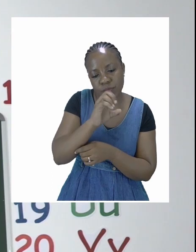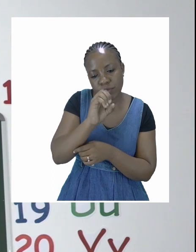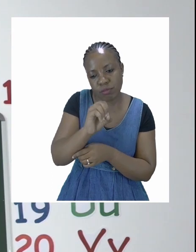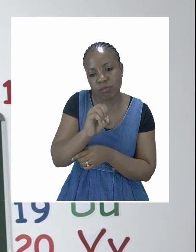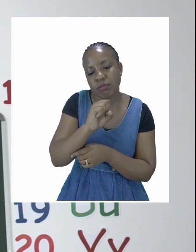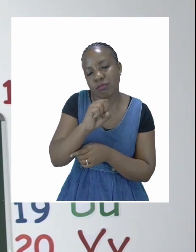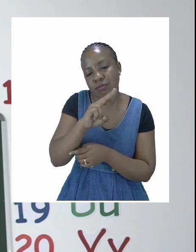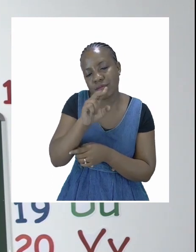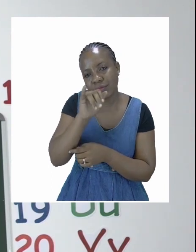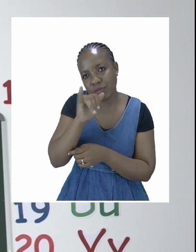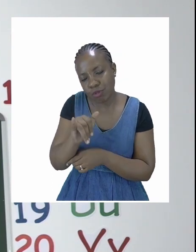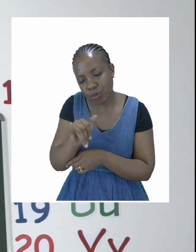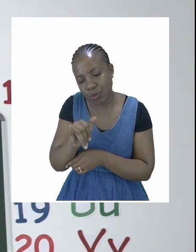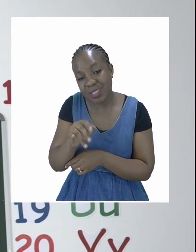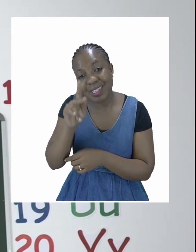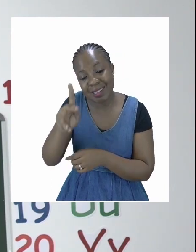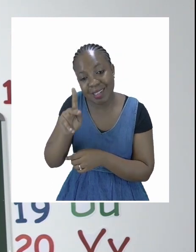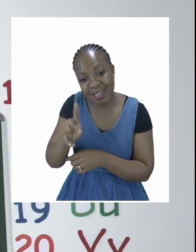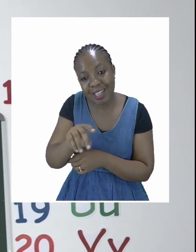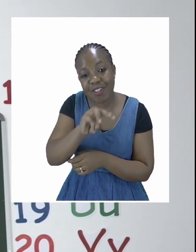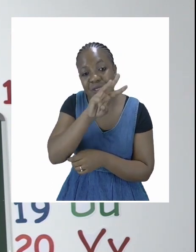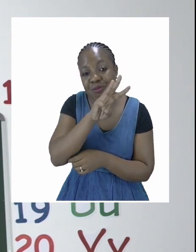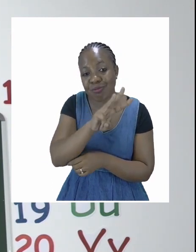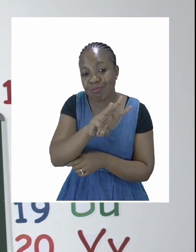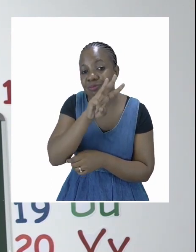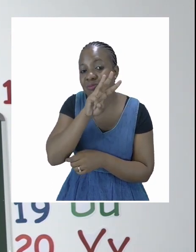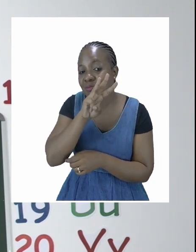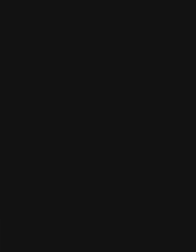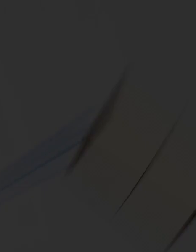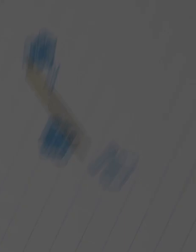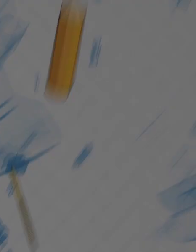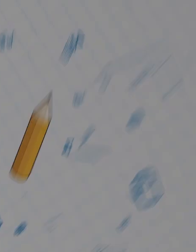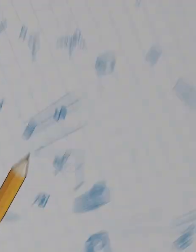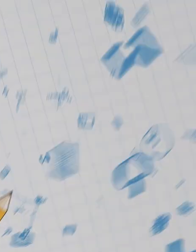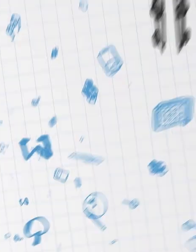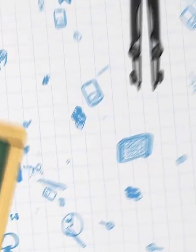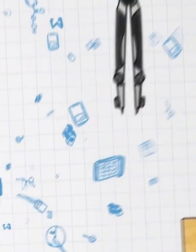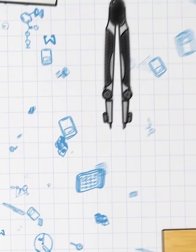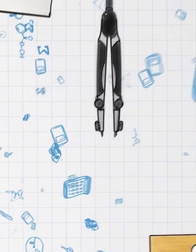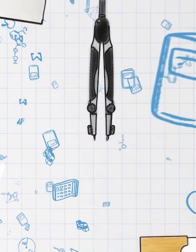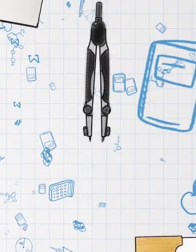our website, Zoshi Online.